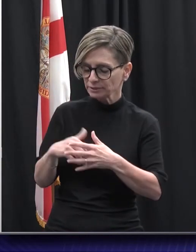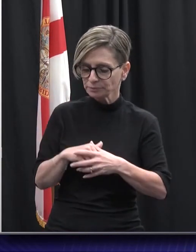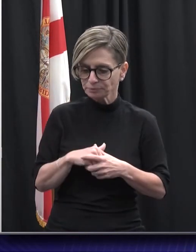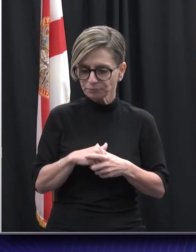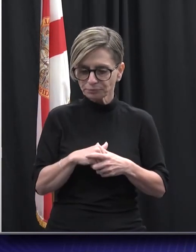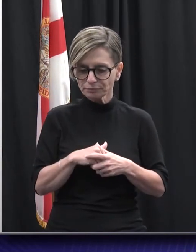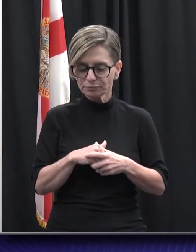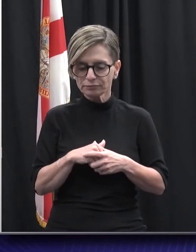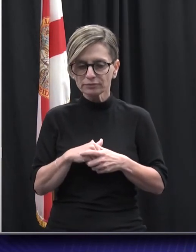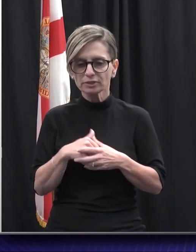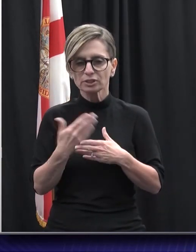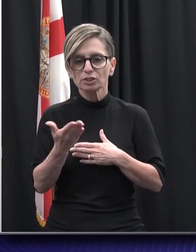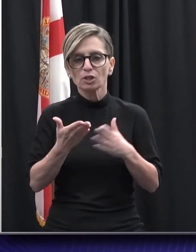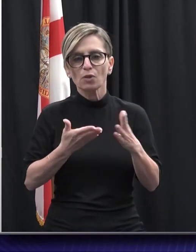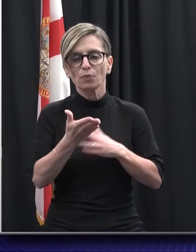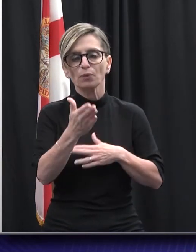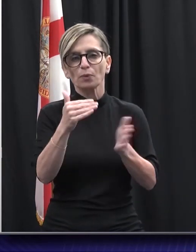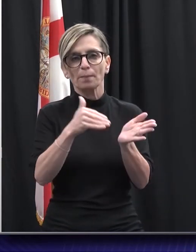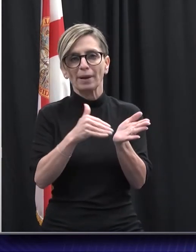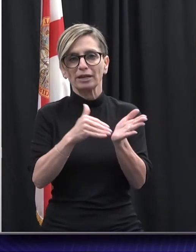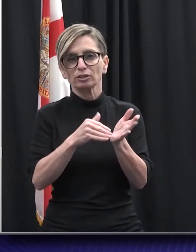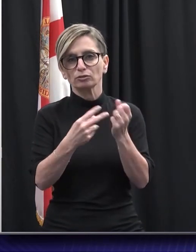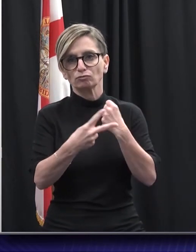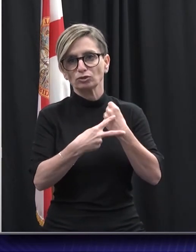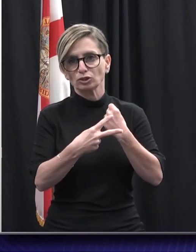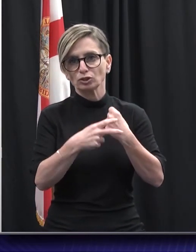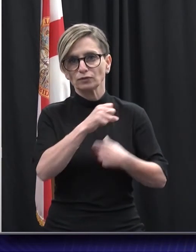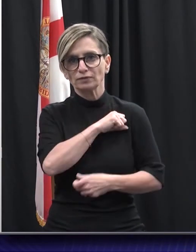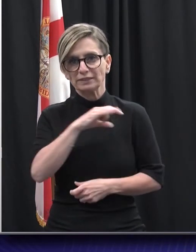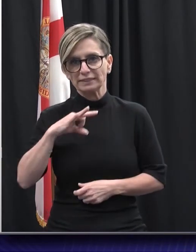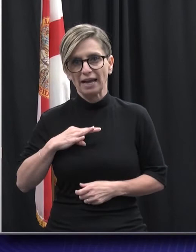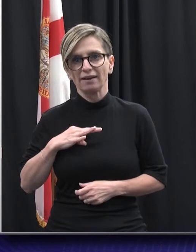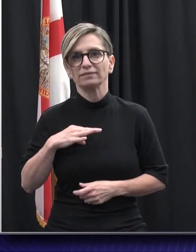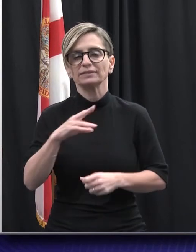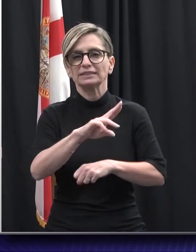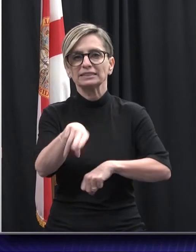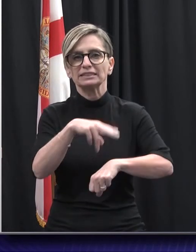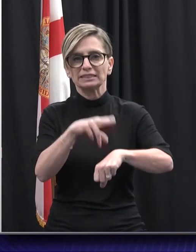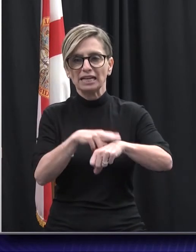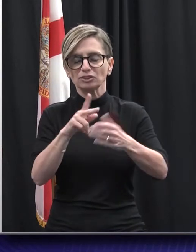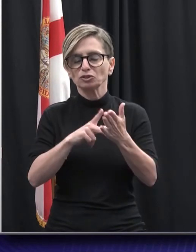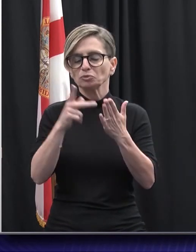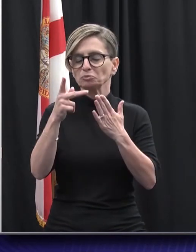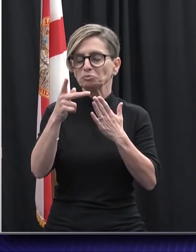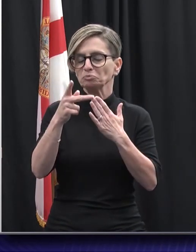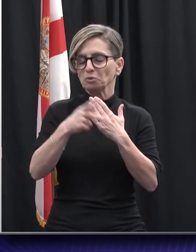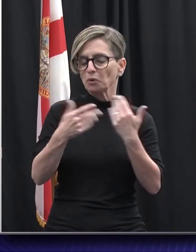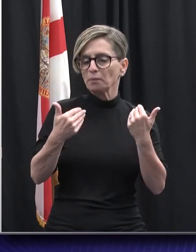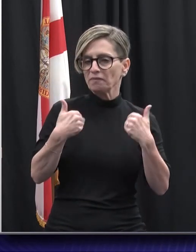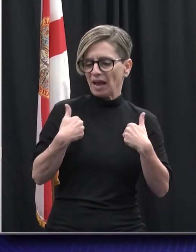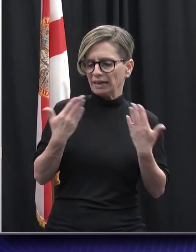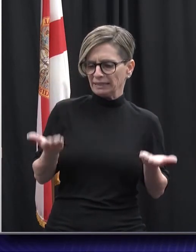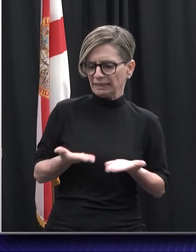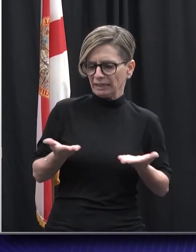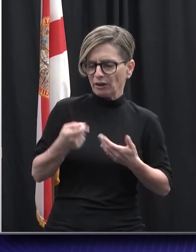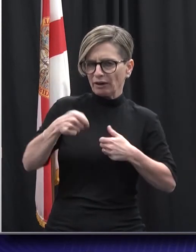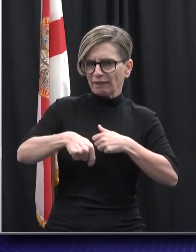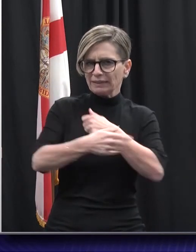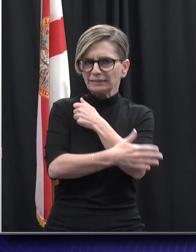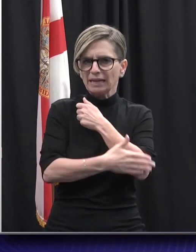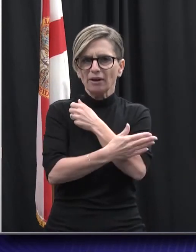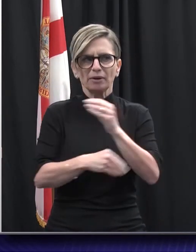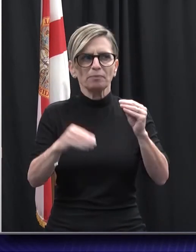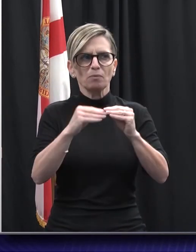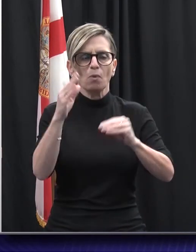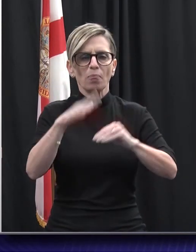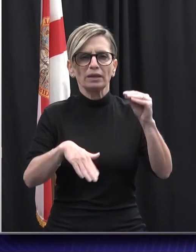So through the Medical Reserve Corps, it's a national program. We've had it here in St. Lucie County for well over 10